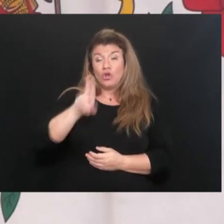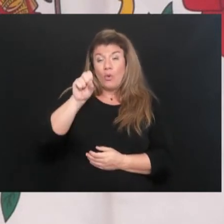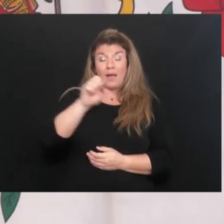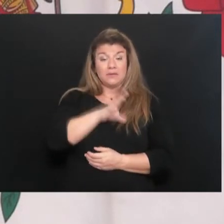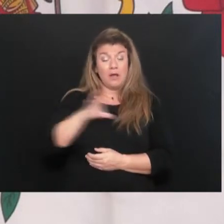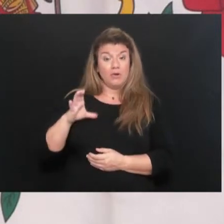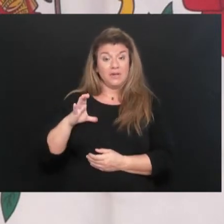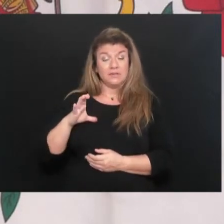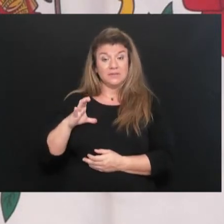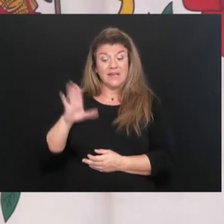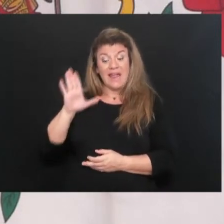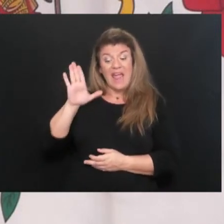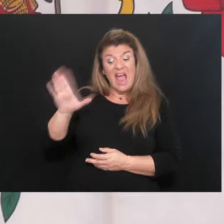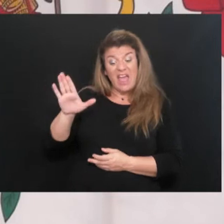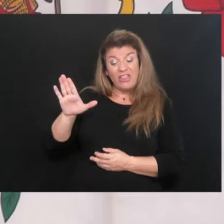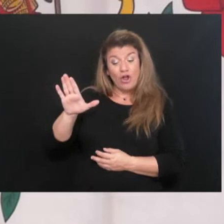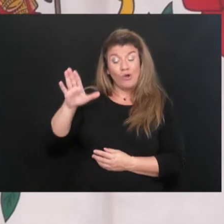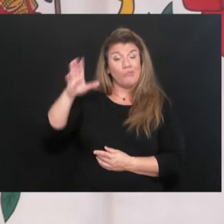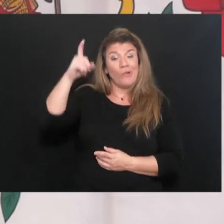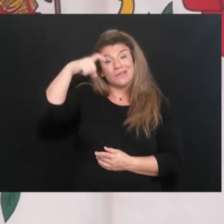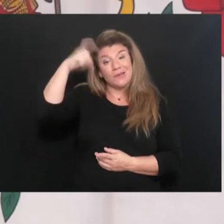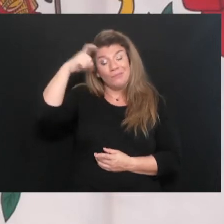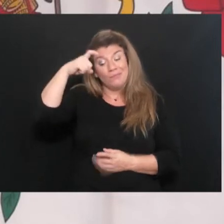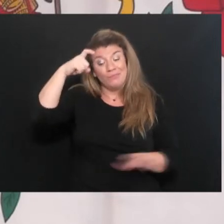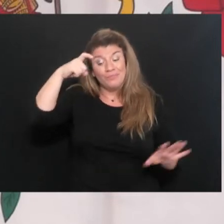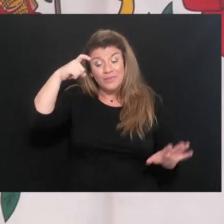Congress, in their infinite wisdom, and